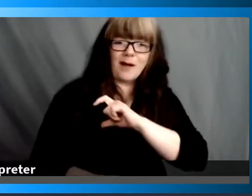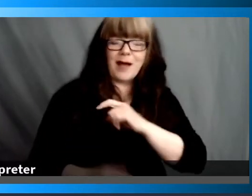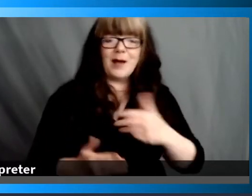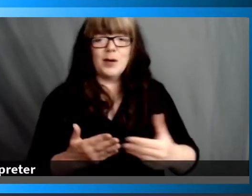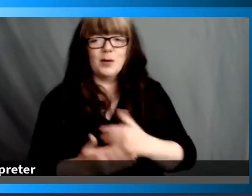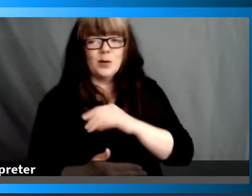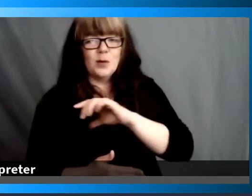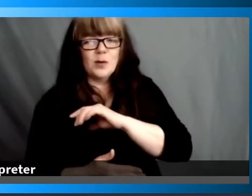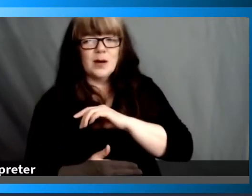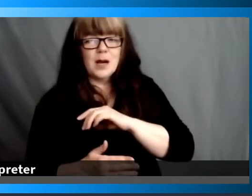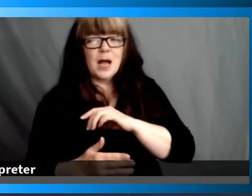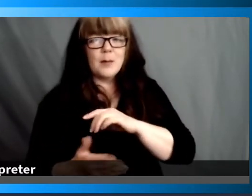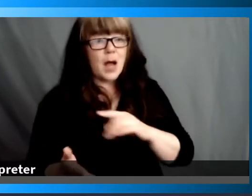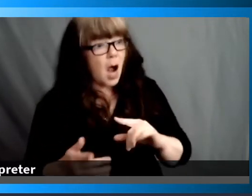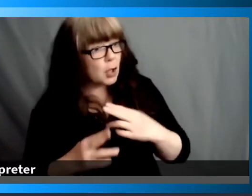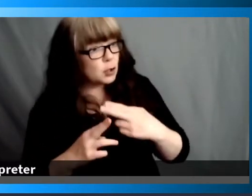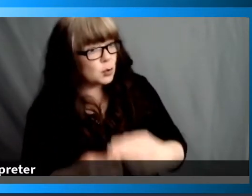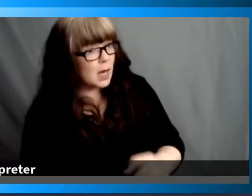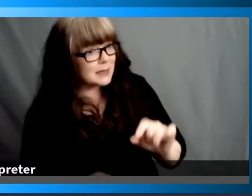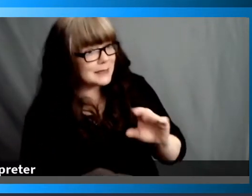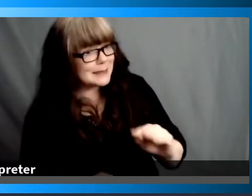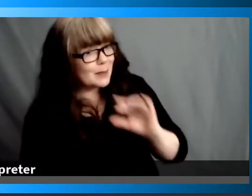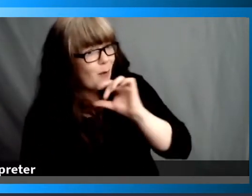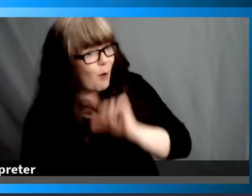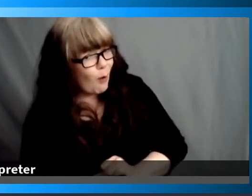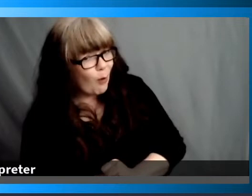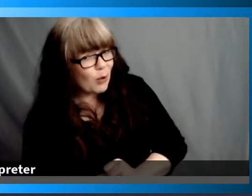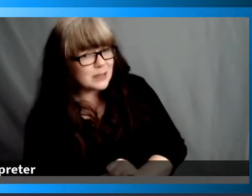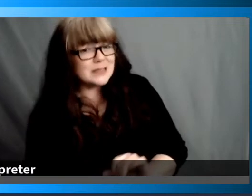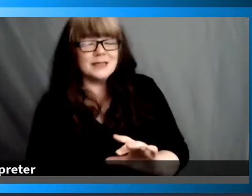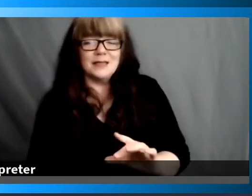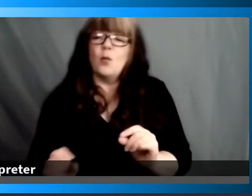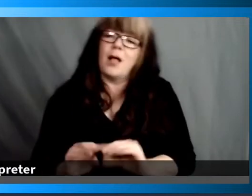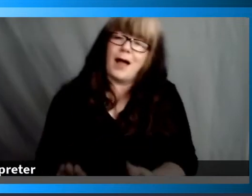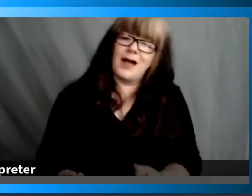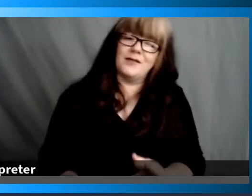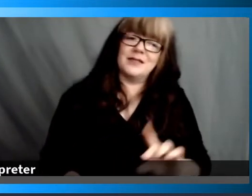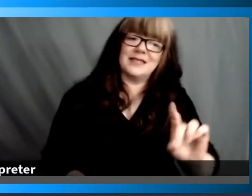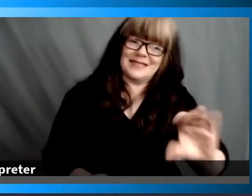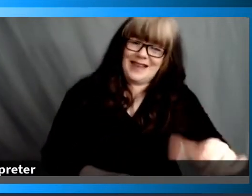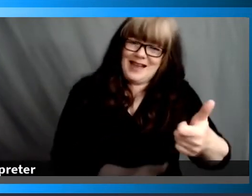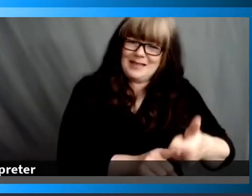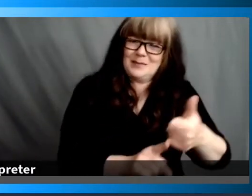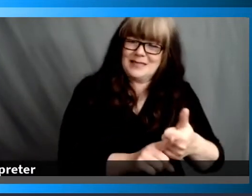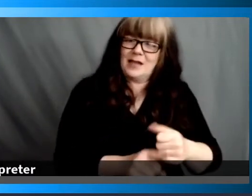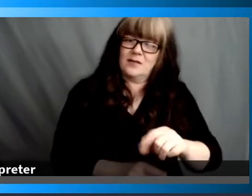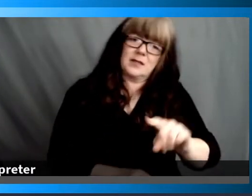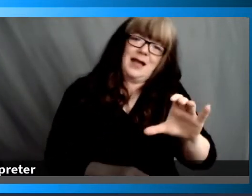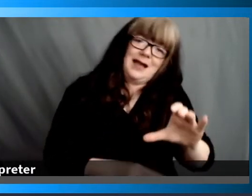it works with Doc. He's like 100 something years old. I'm too old for this.